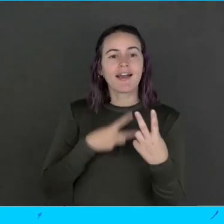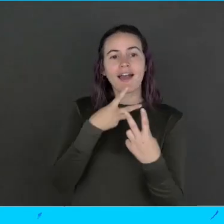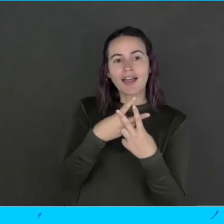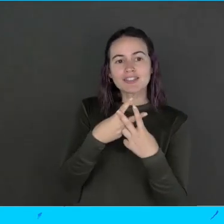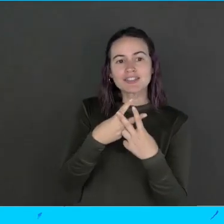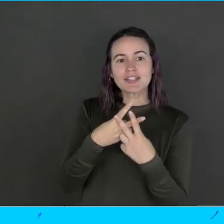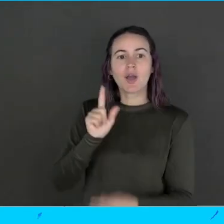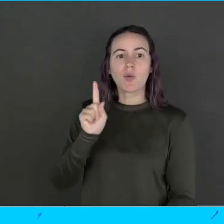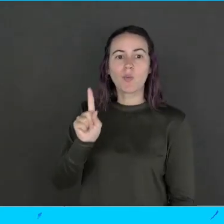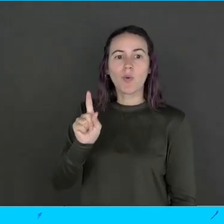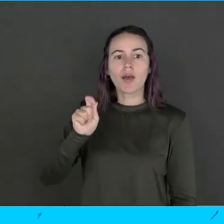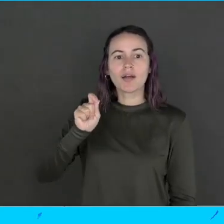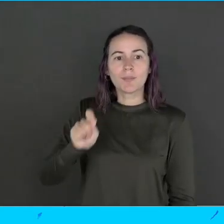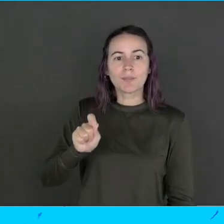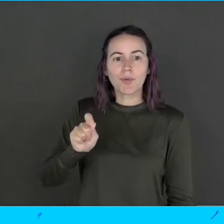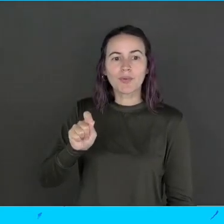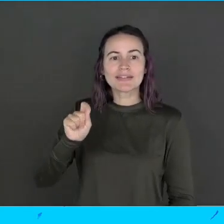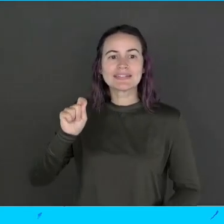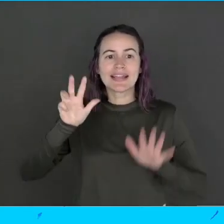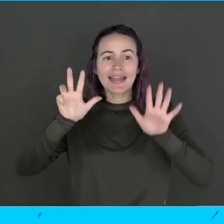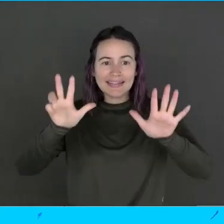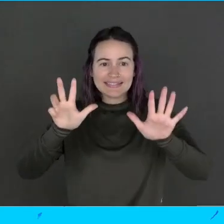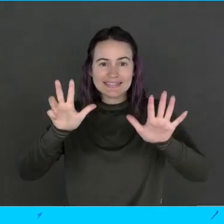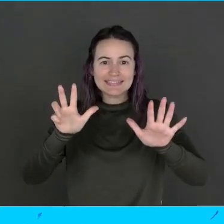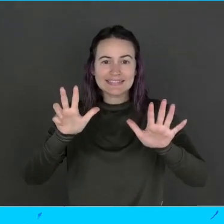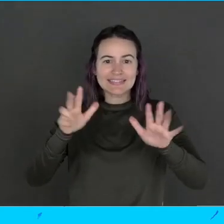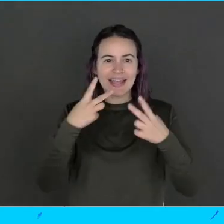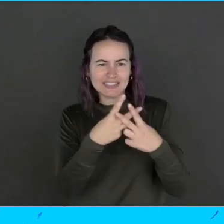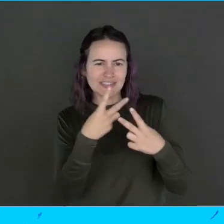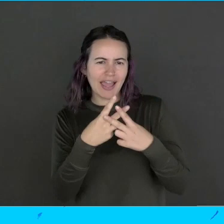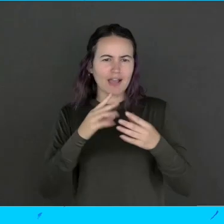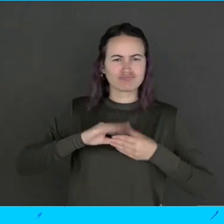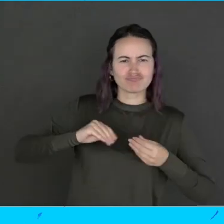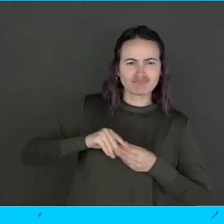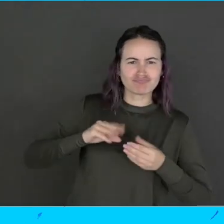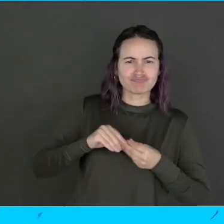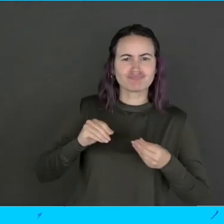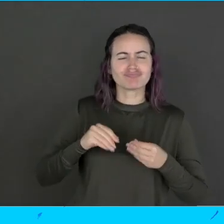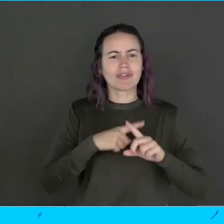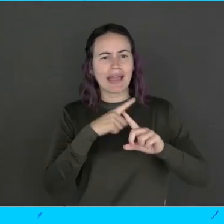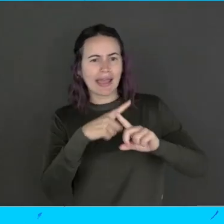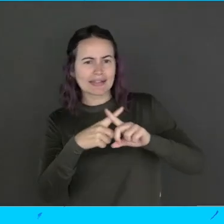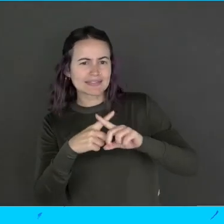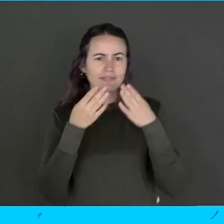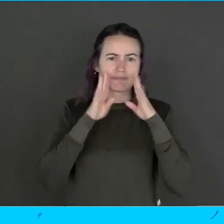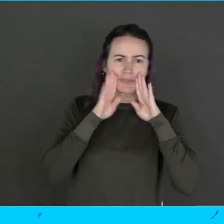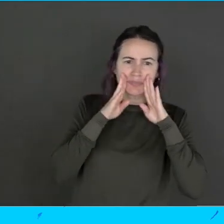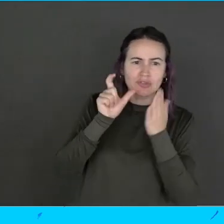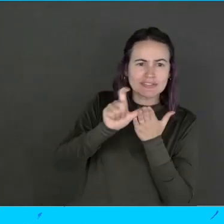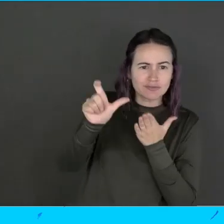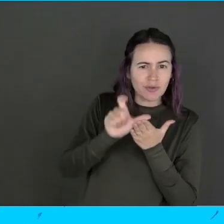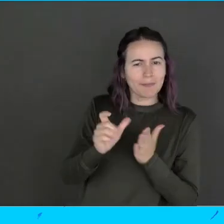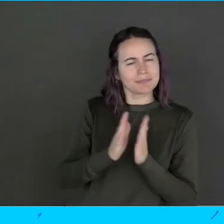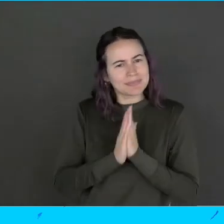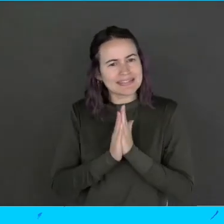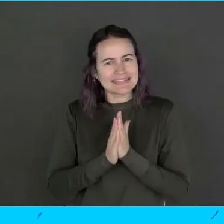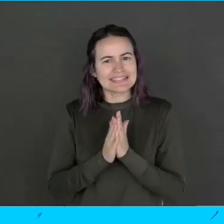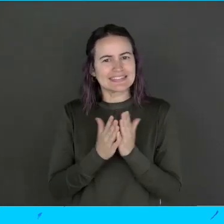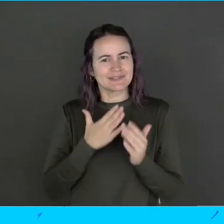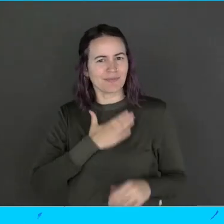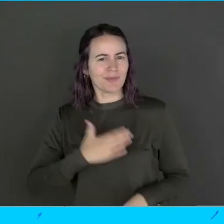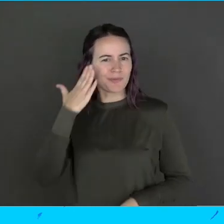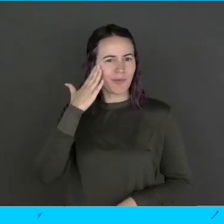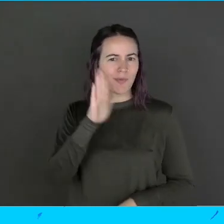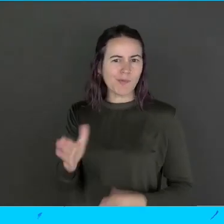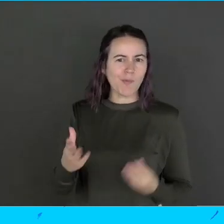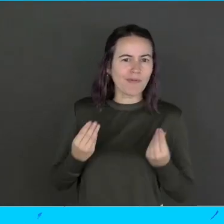1POINT8, across all social media platforms, and we'll be following all streams, really trying to keep track of what you're saying, what you're